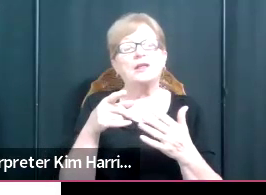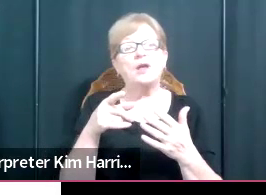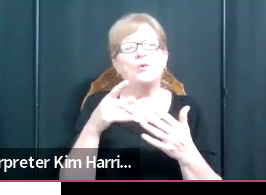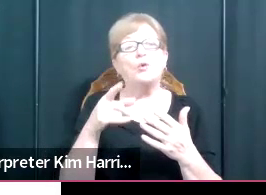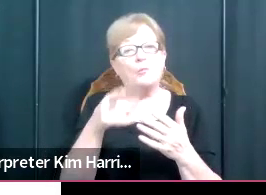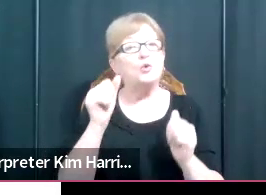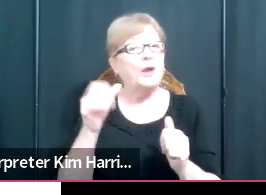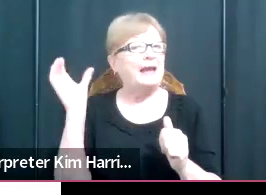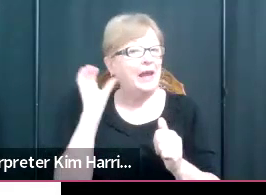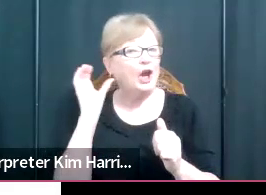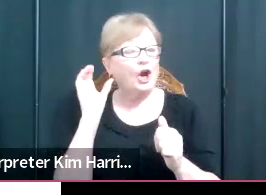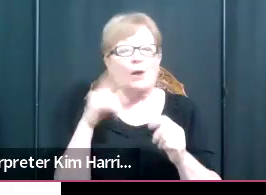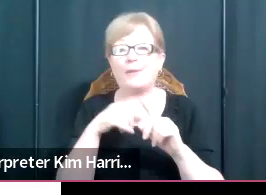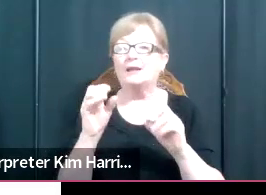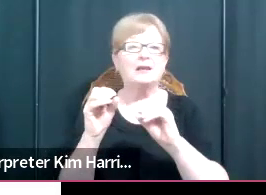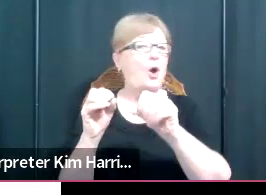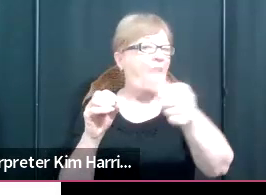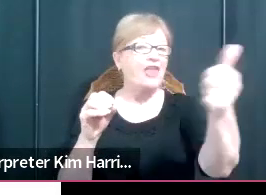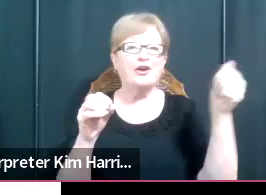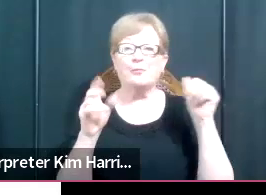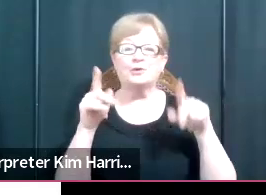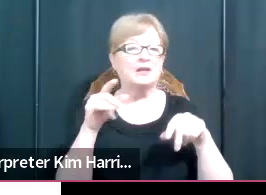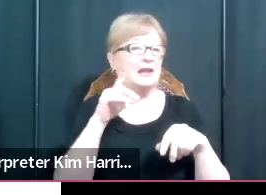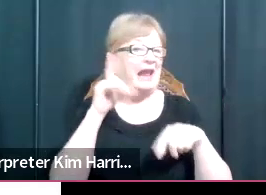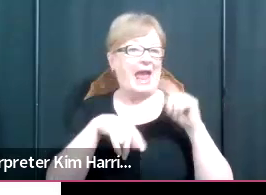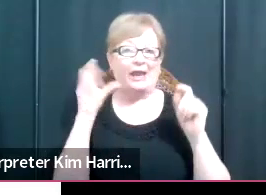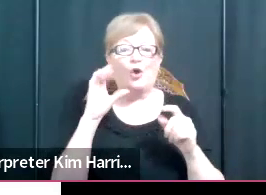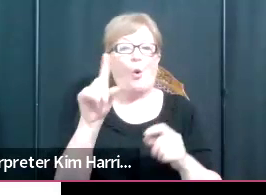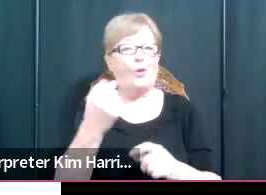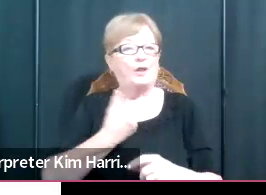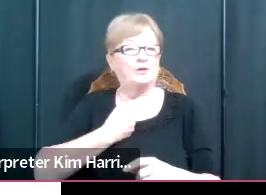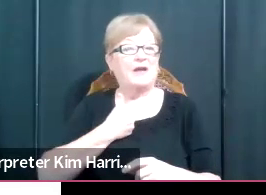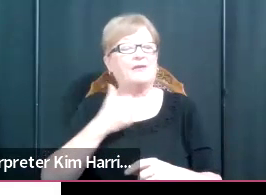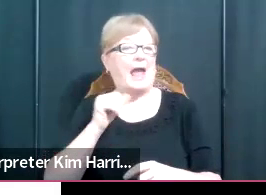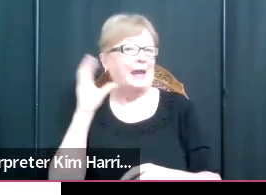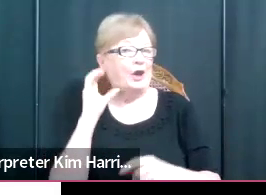to hear it, but not anyone who might be in the room or the bed with you.